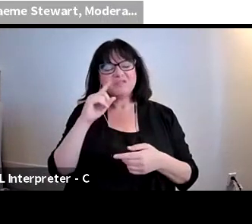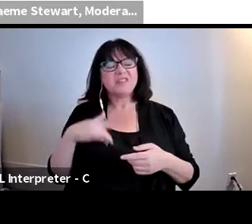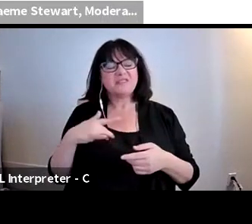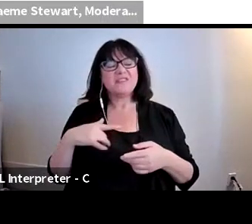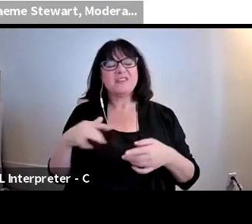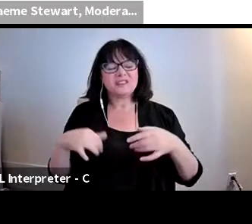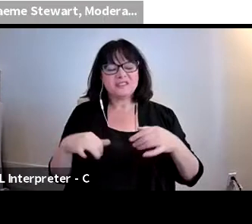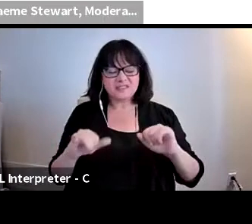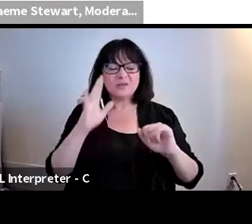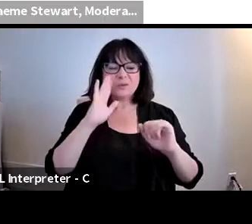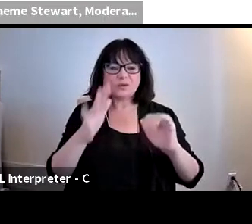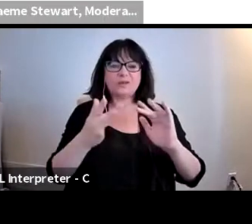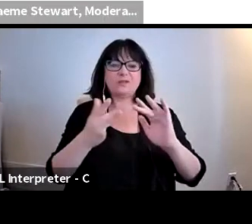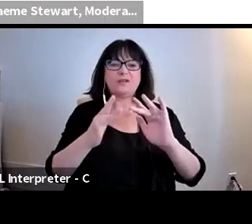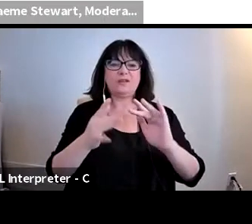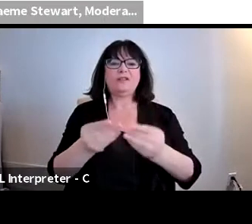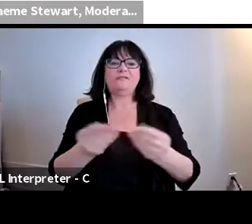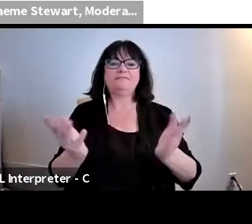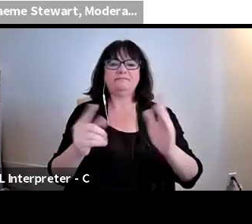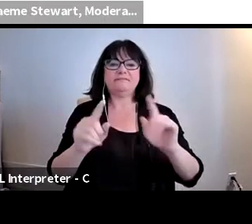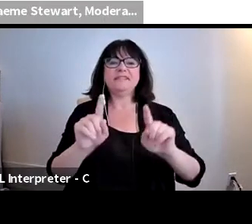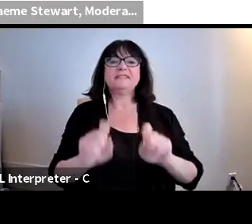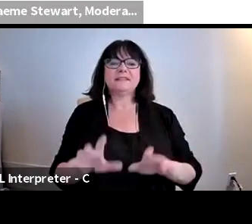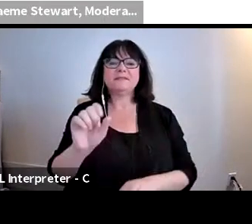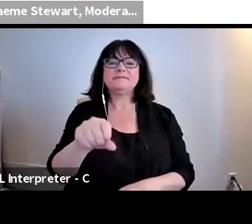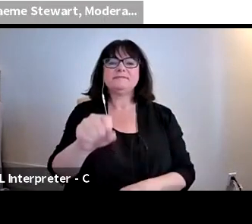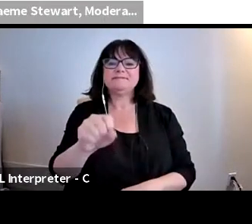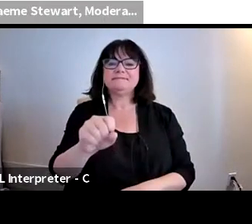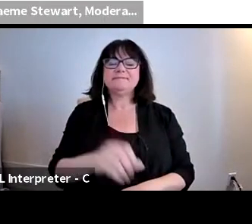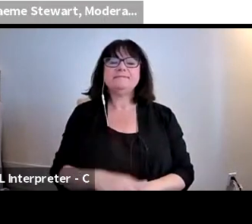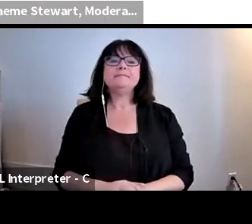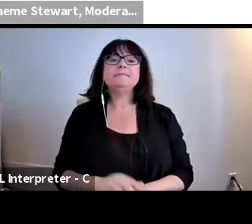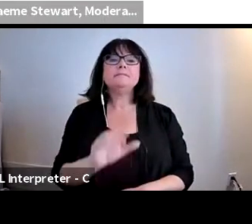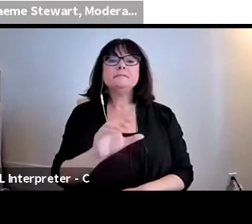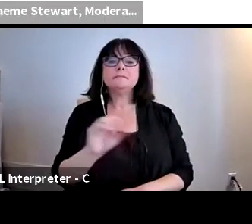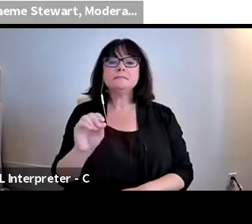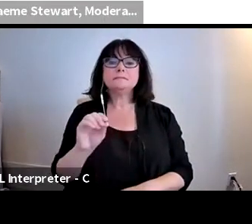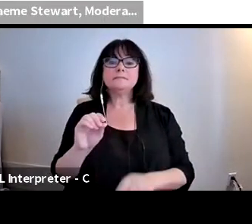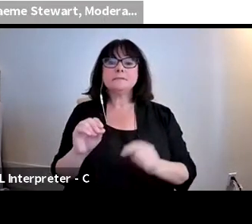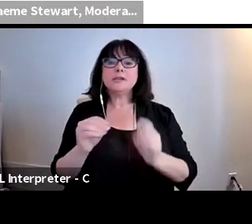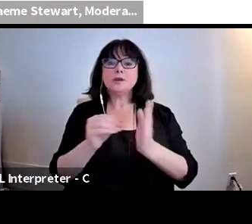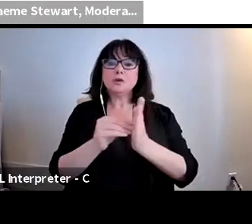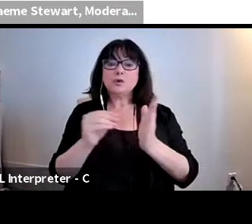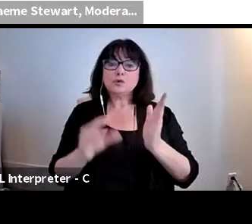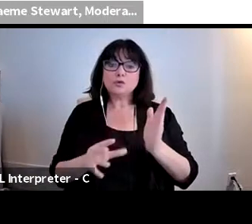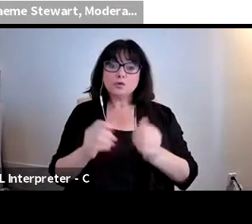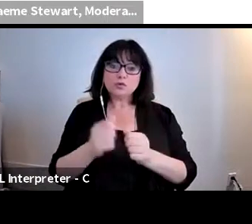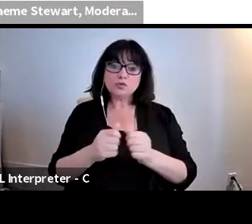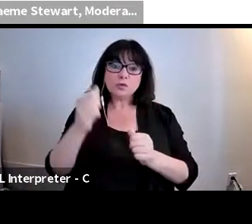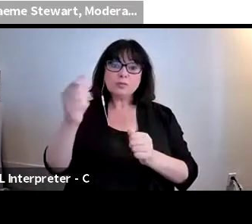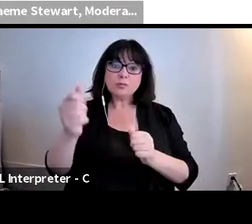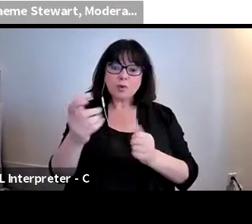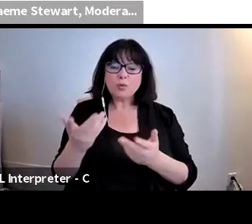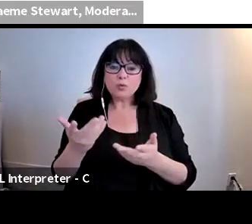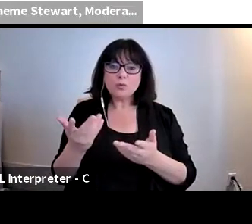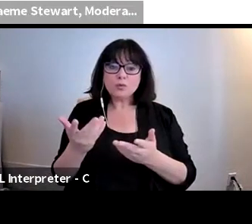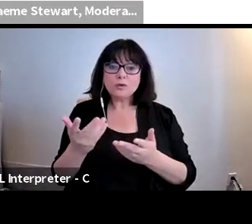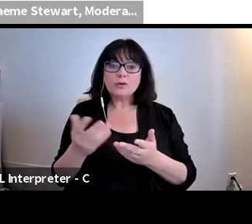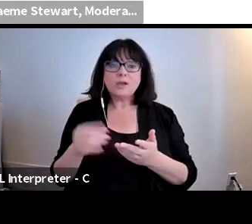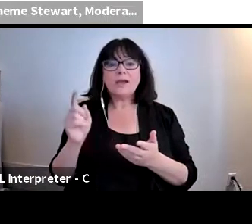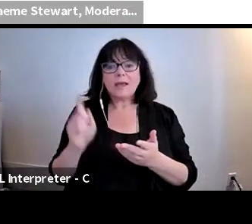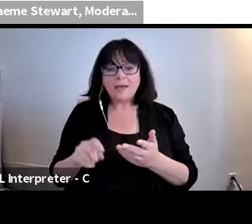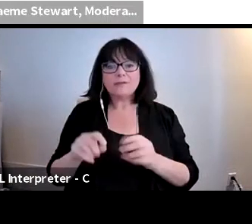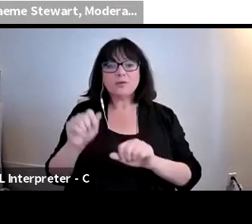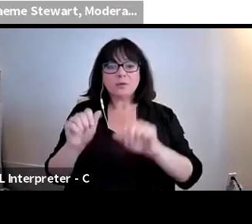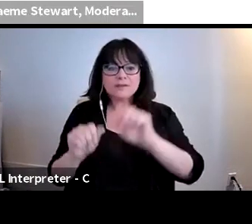be online. And in particular, if students are needing to access the course remotely, they'd also need to be able to do their assessment